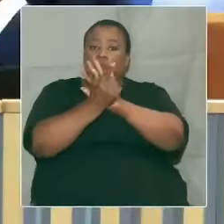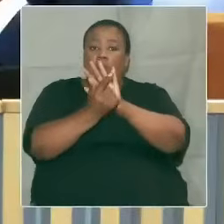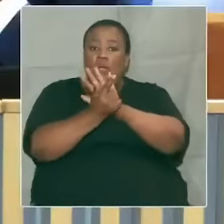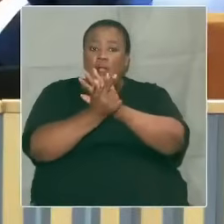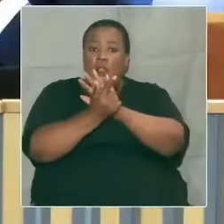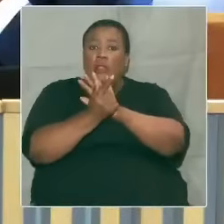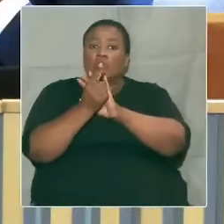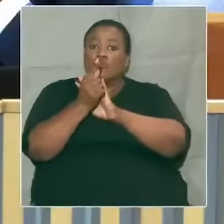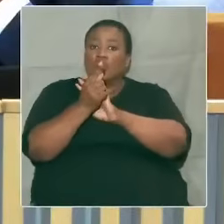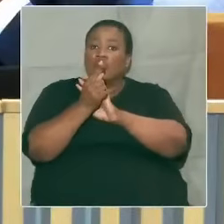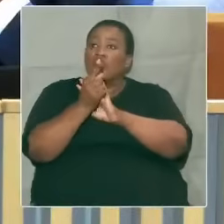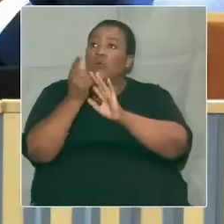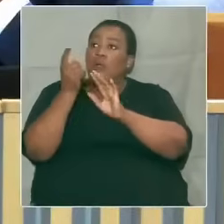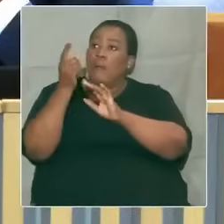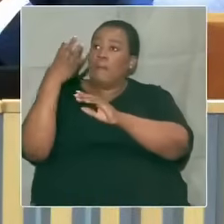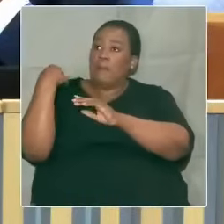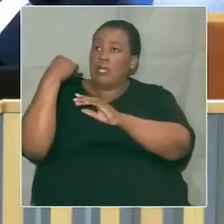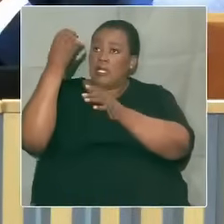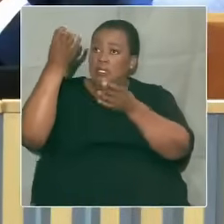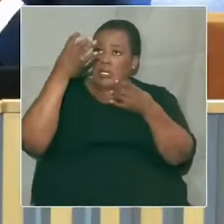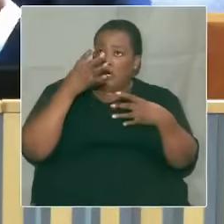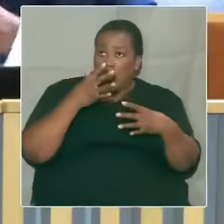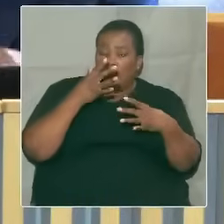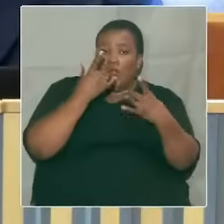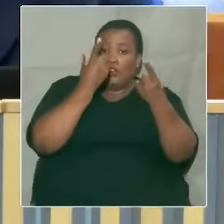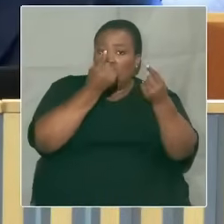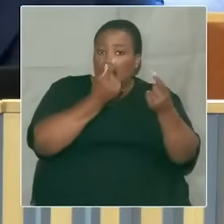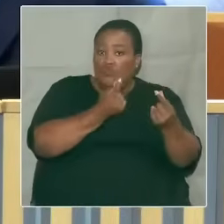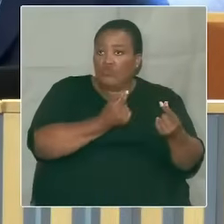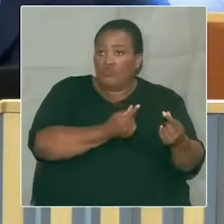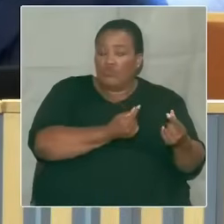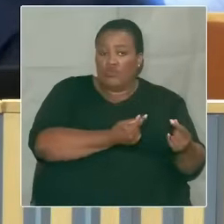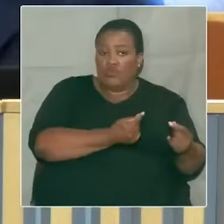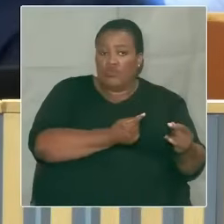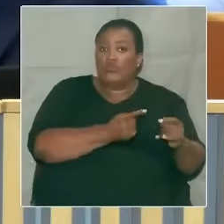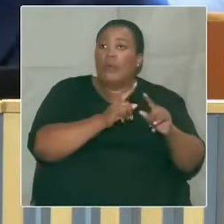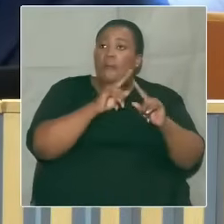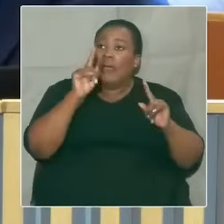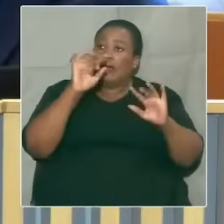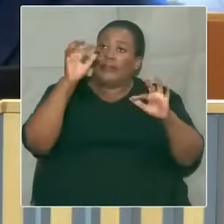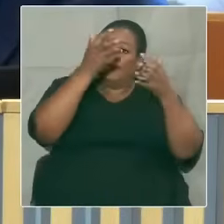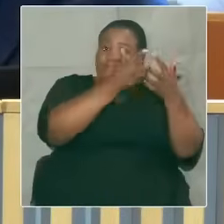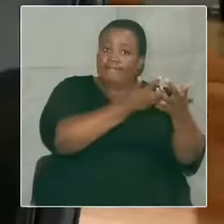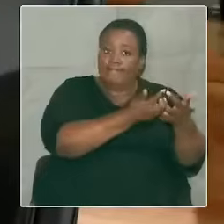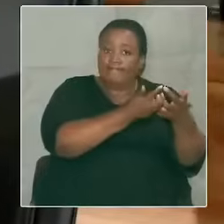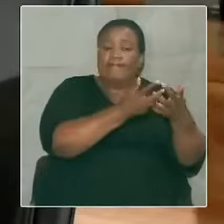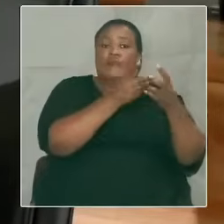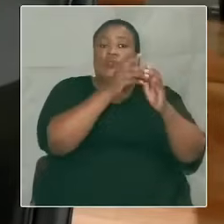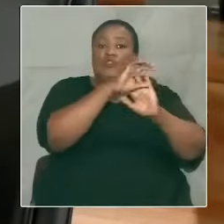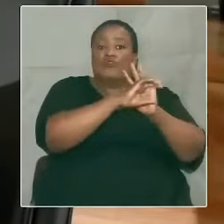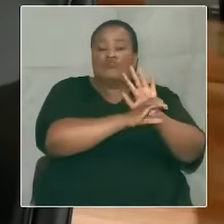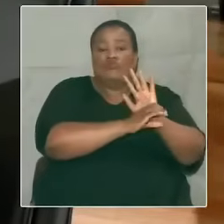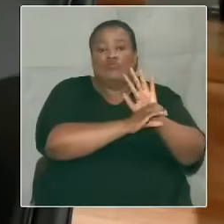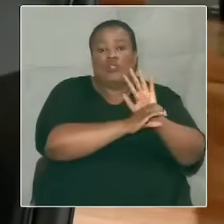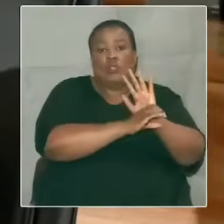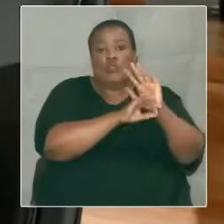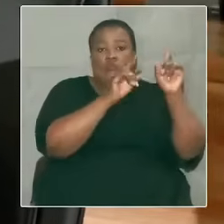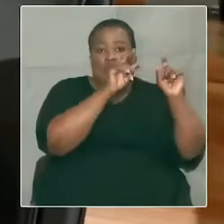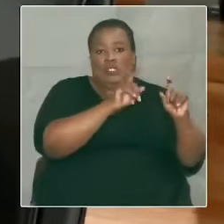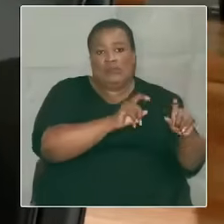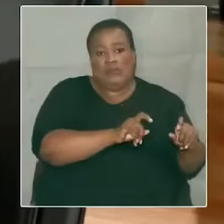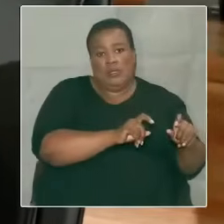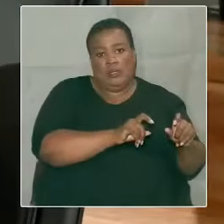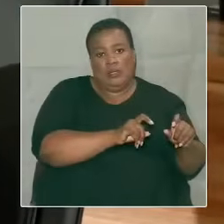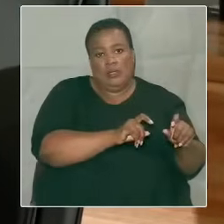the Minister to promote alignment with constitutional principles of transparency,